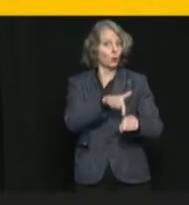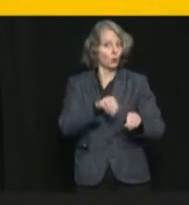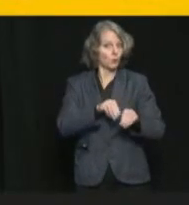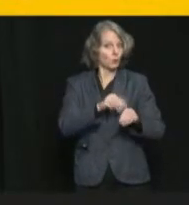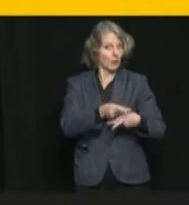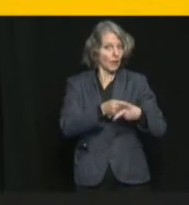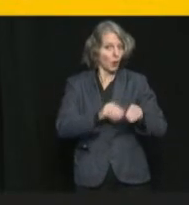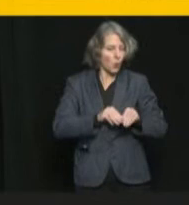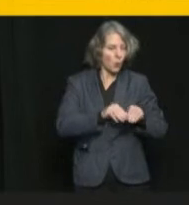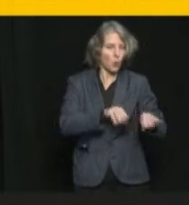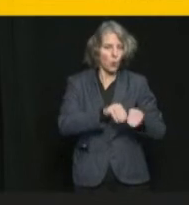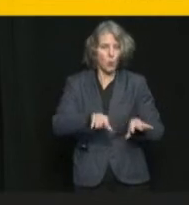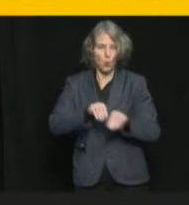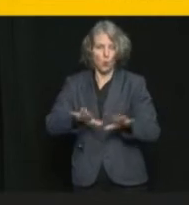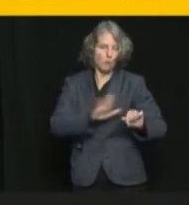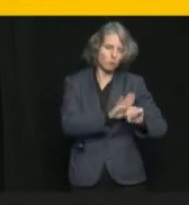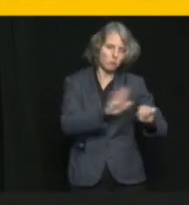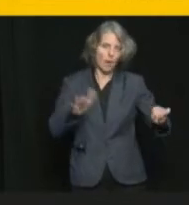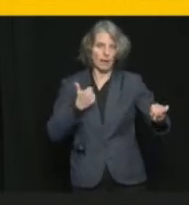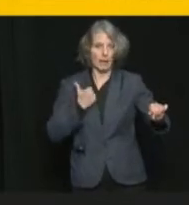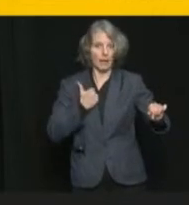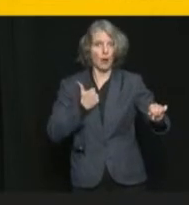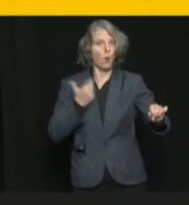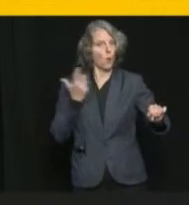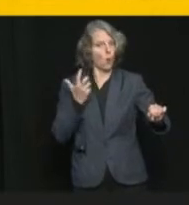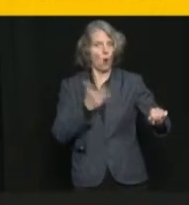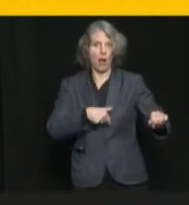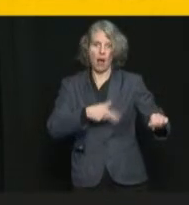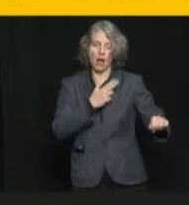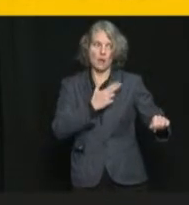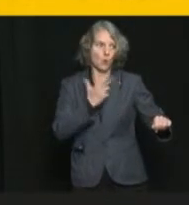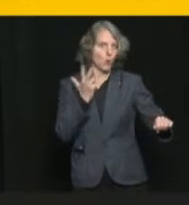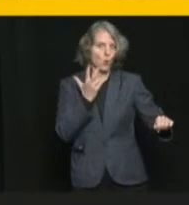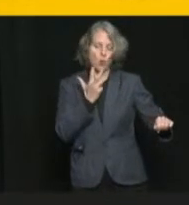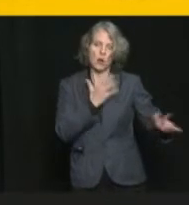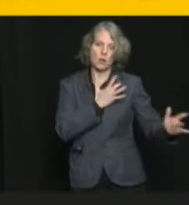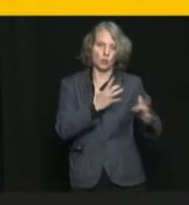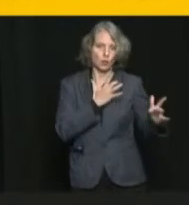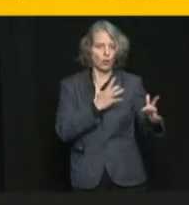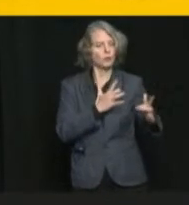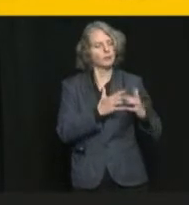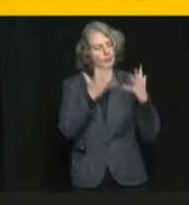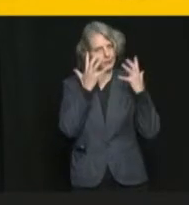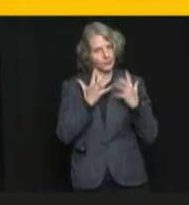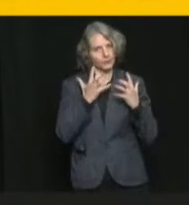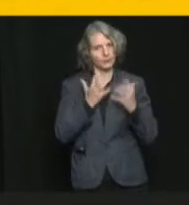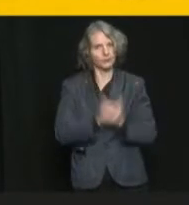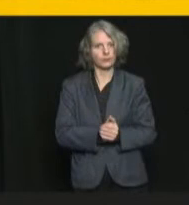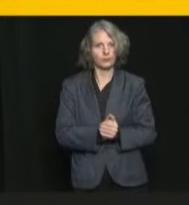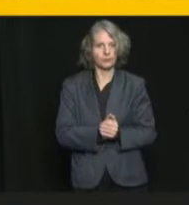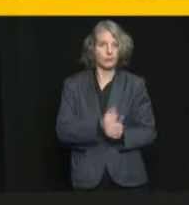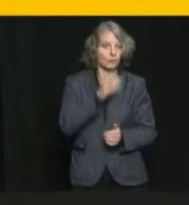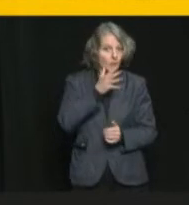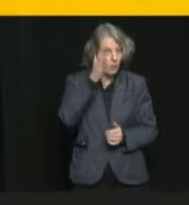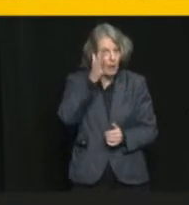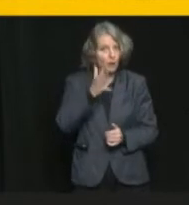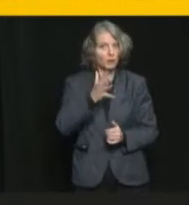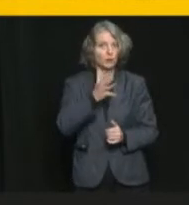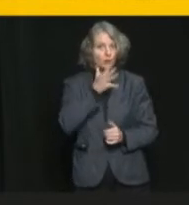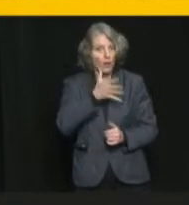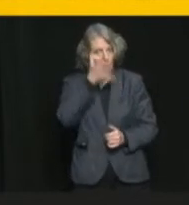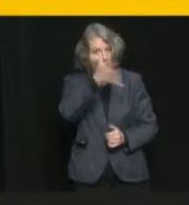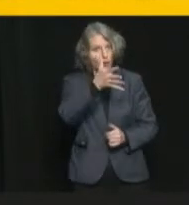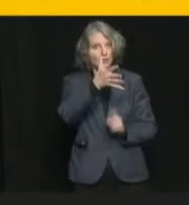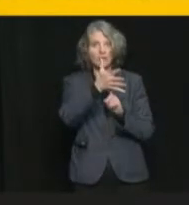Ontario and across the country are not only incredibly concerning, they're also tragic. Our parents and grandparents built